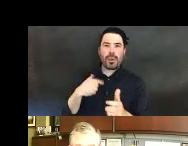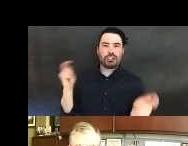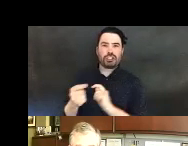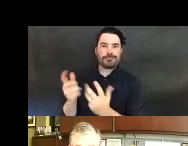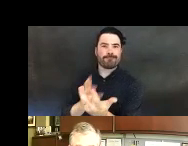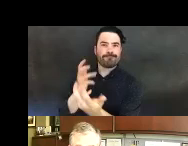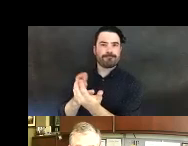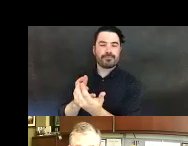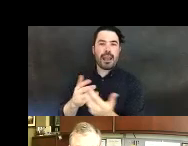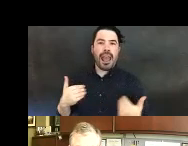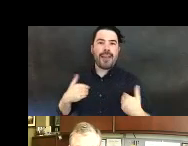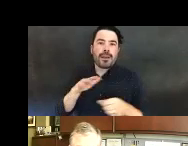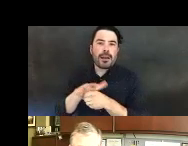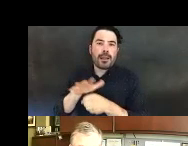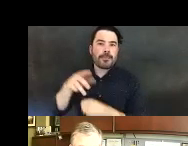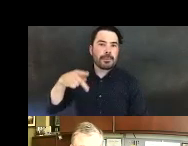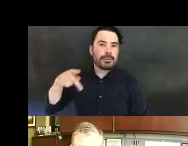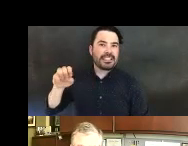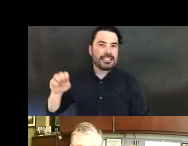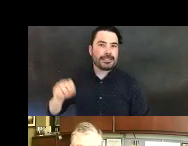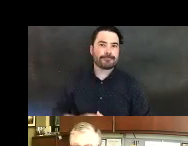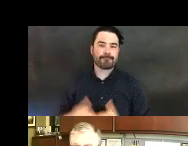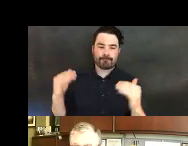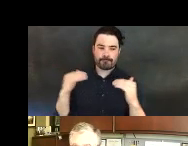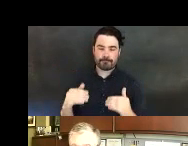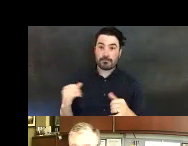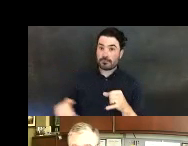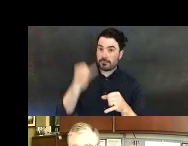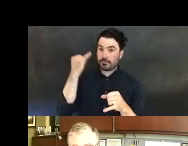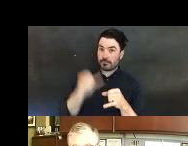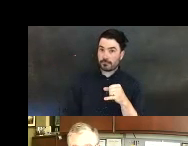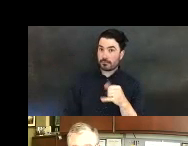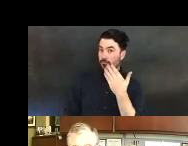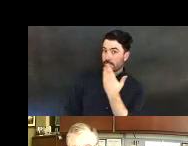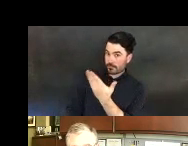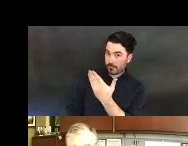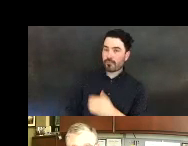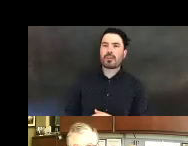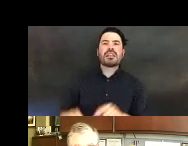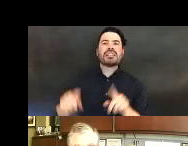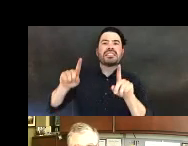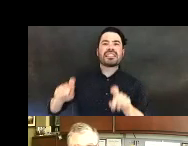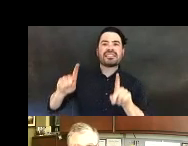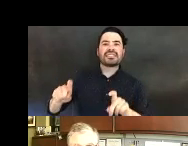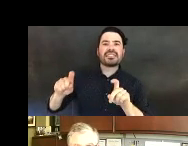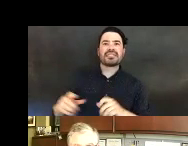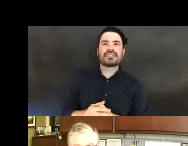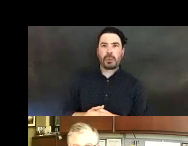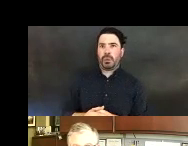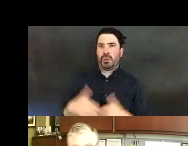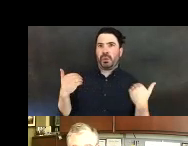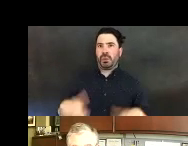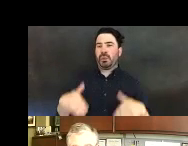to the next slide. And finally, this is the last thing I'll talk a little bit about testing. So we have dramatically increased our